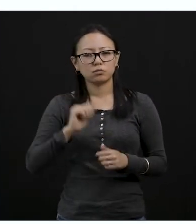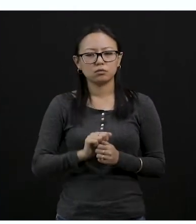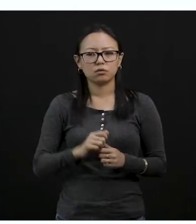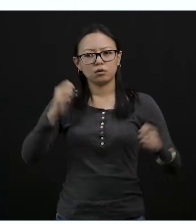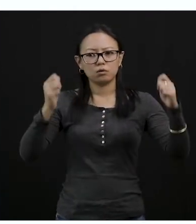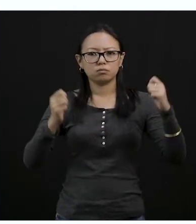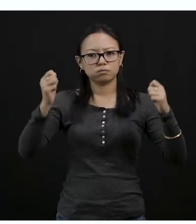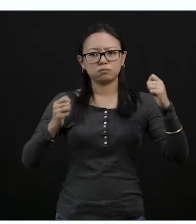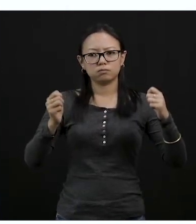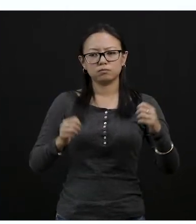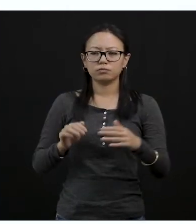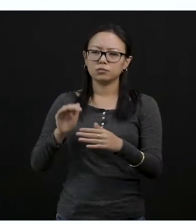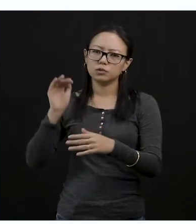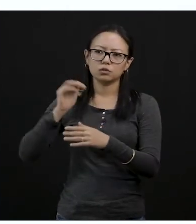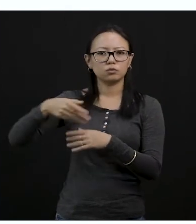this mail van.